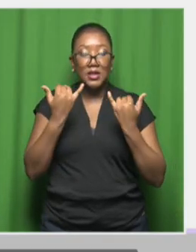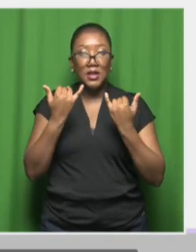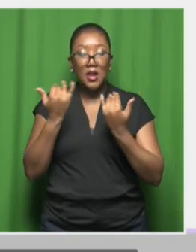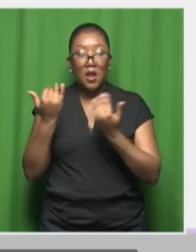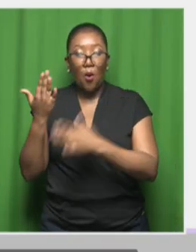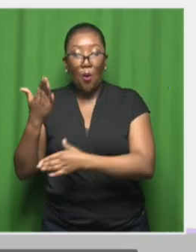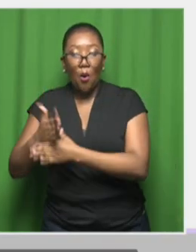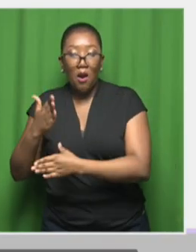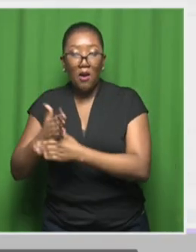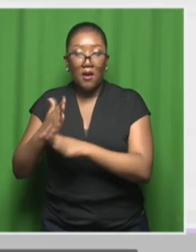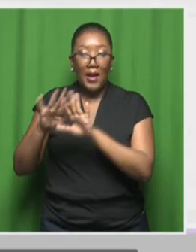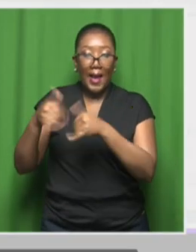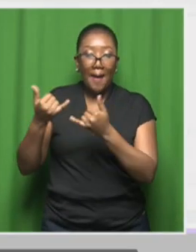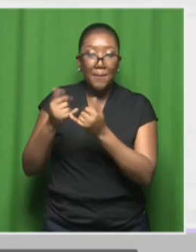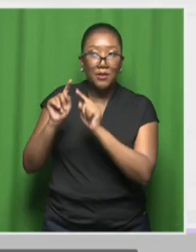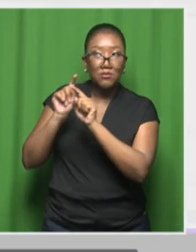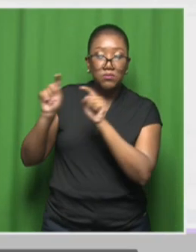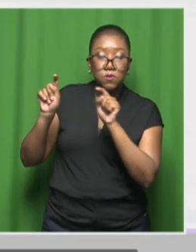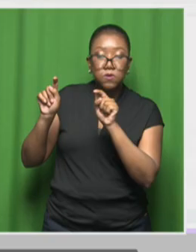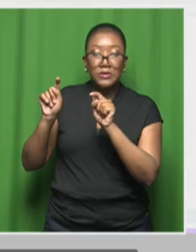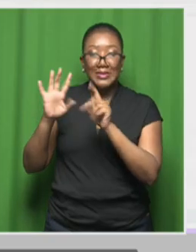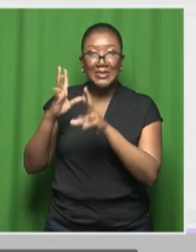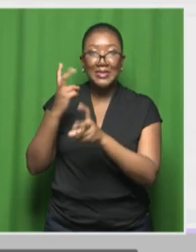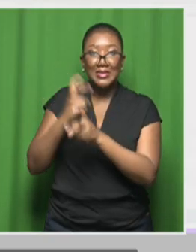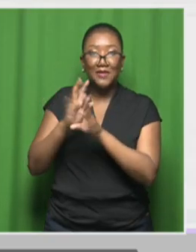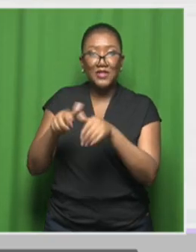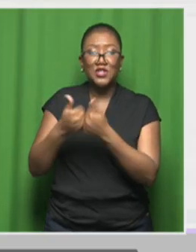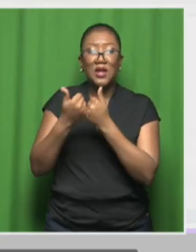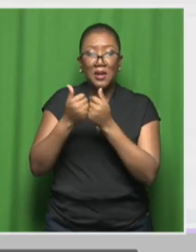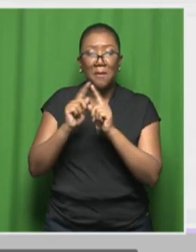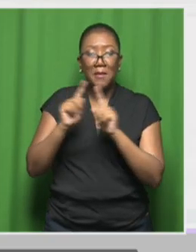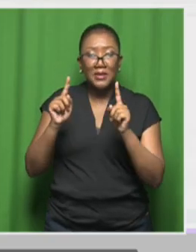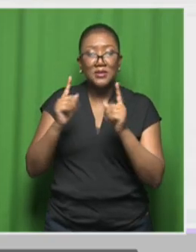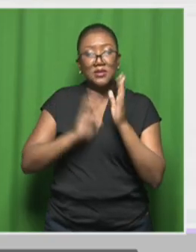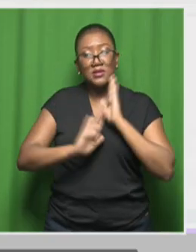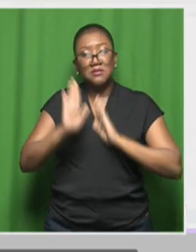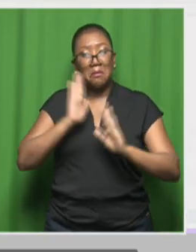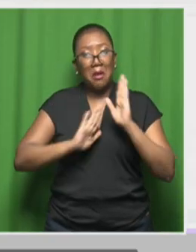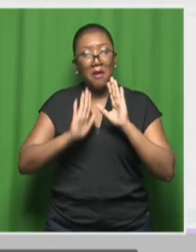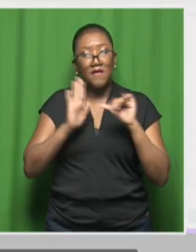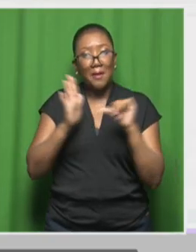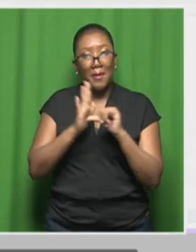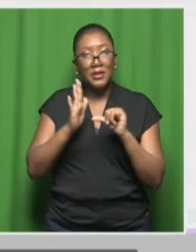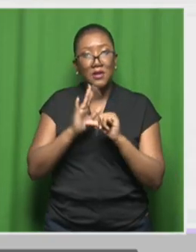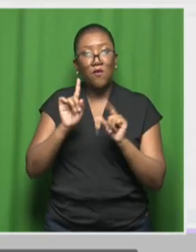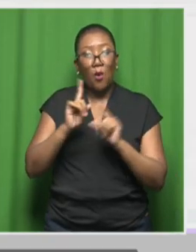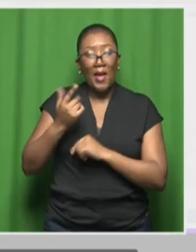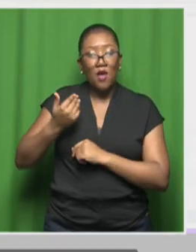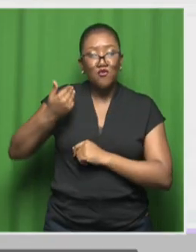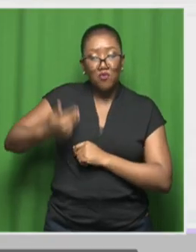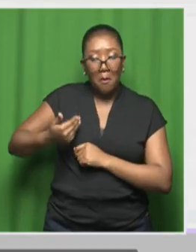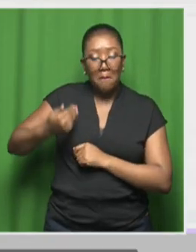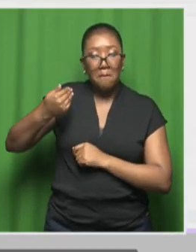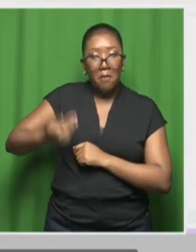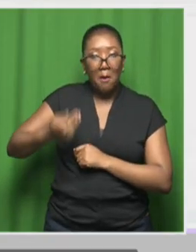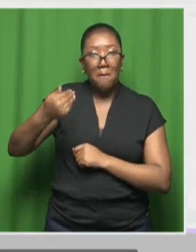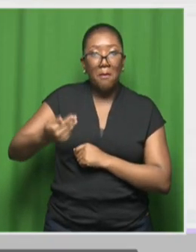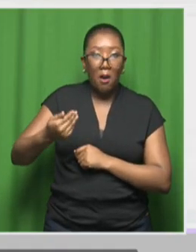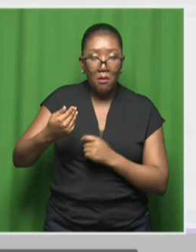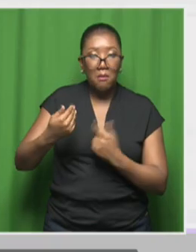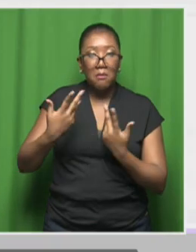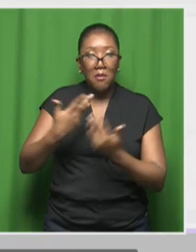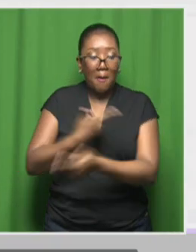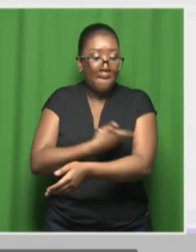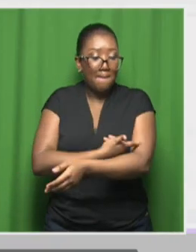workplaces during this time. Yes. But just take us through the importance of regular donations, regular blood donations, and